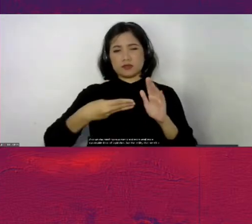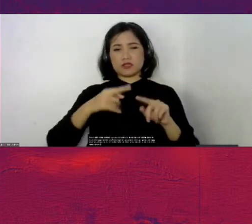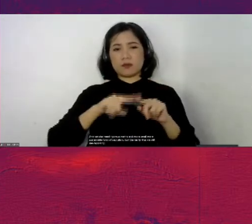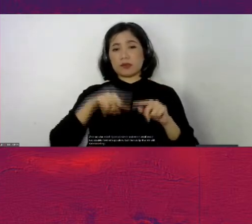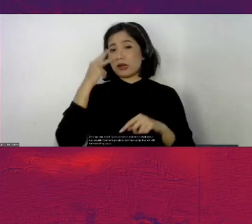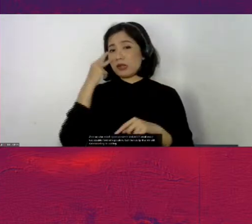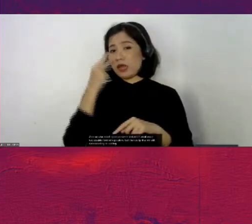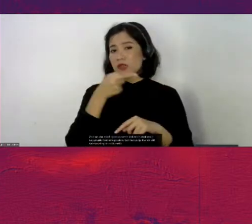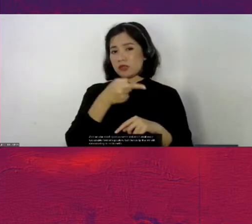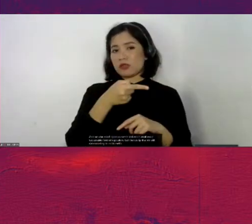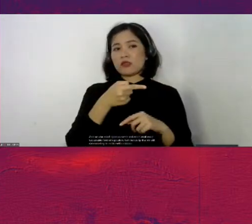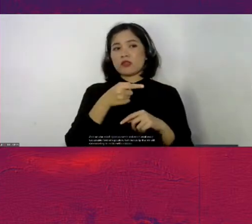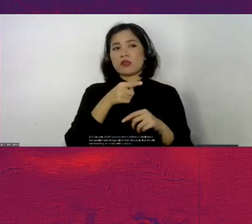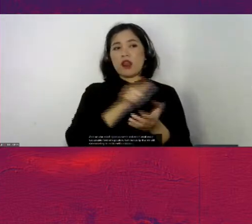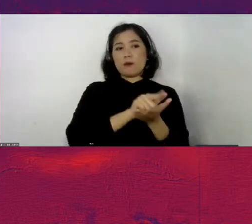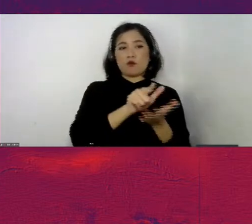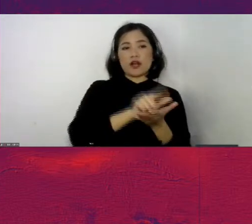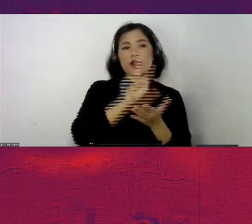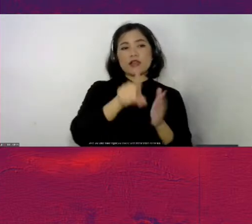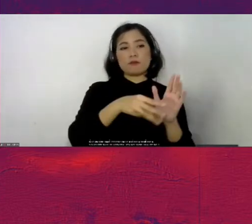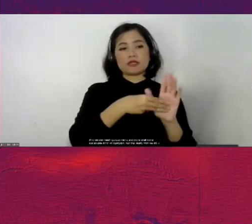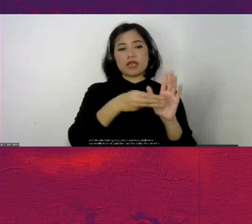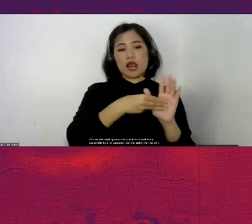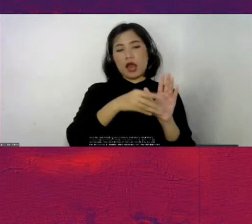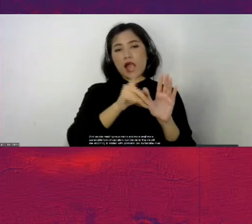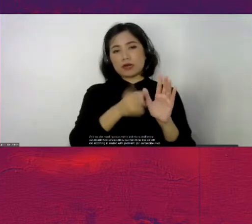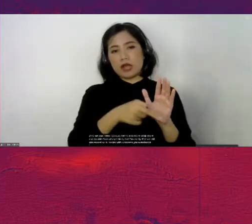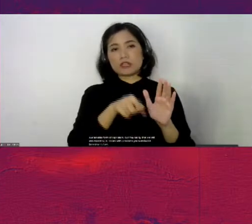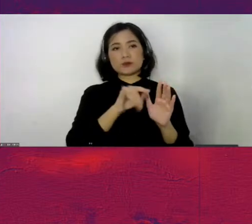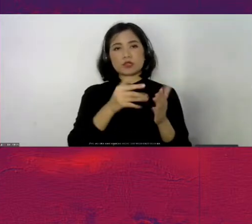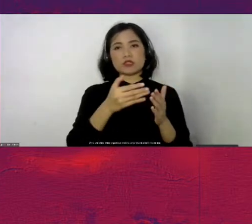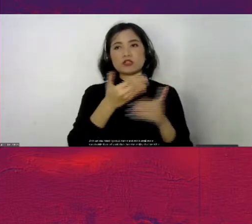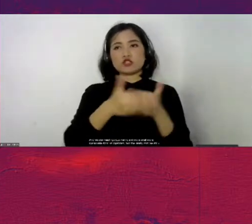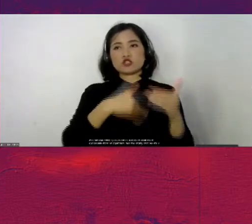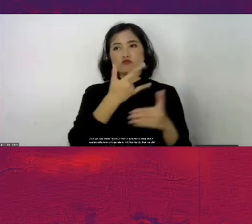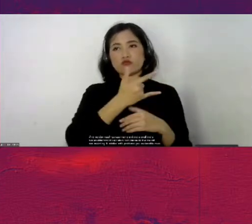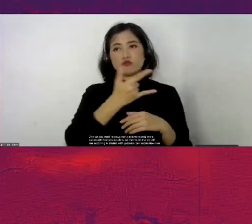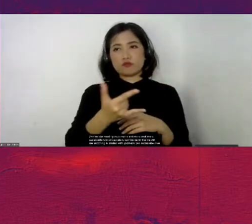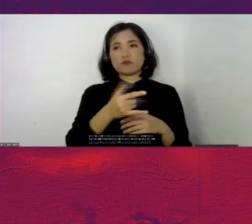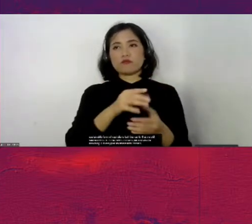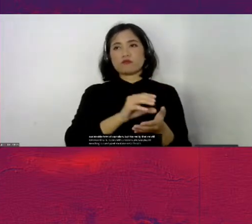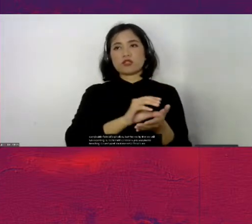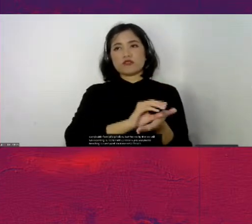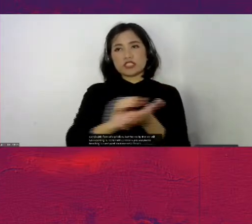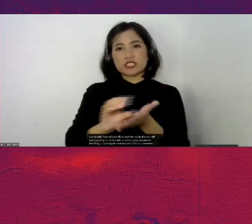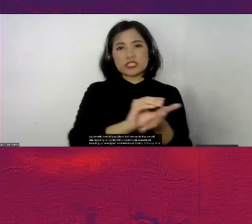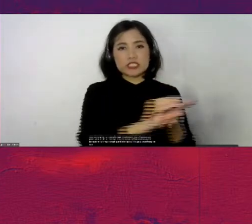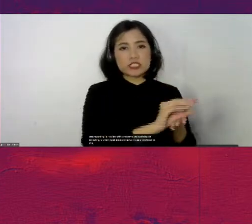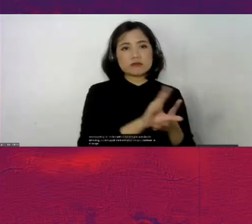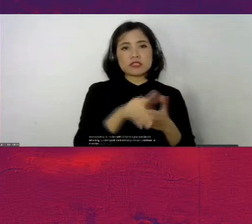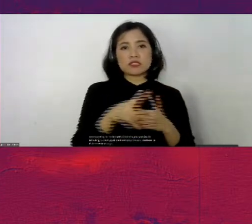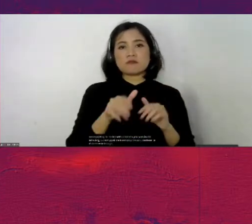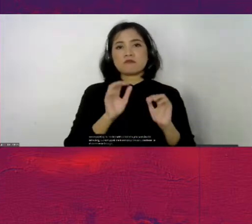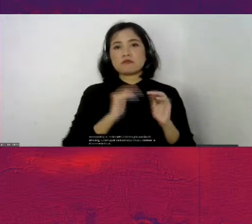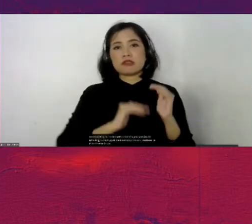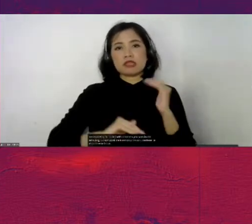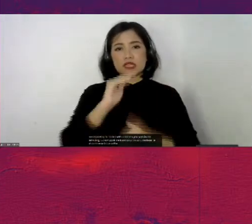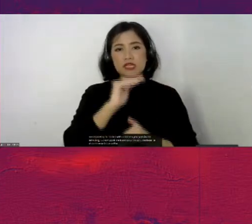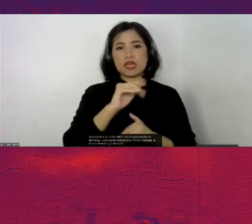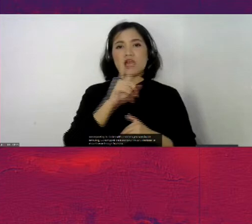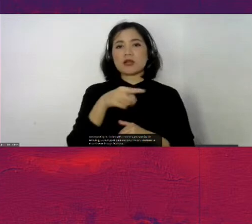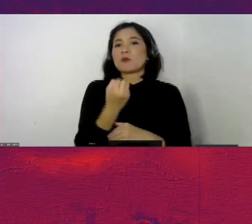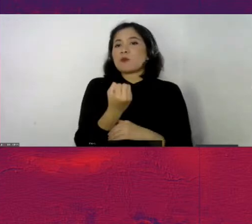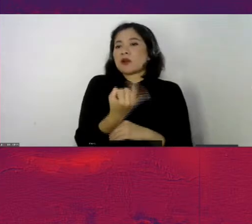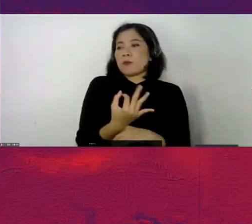riddled with problems. Yeah, sustainable investing is overhyped. Environmental threats continue to mount, even though there